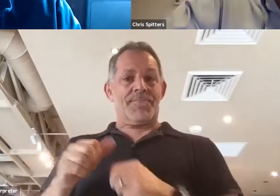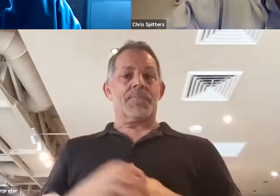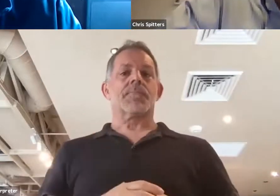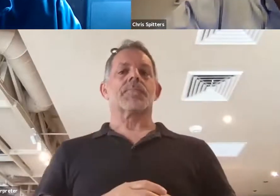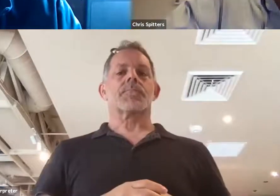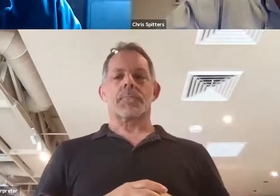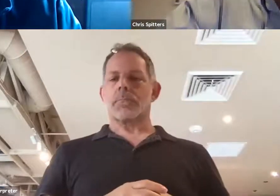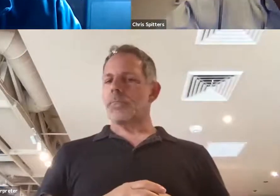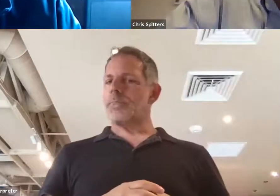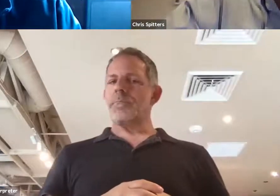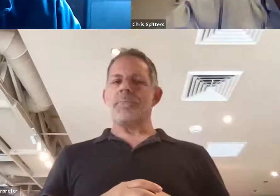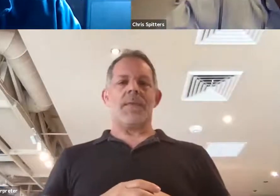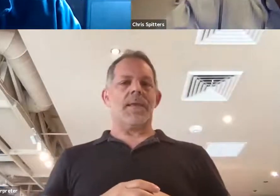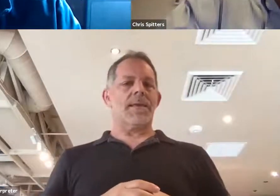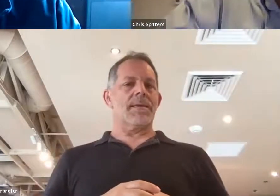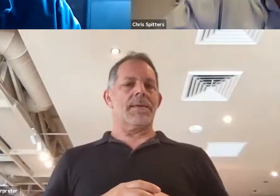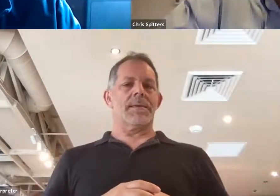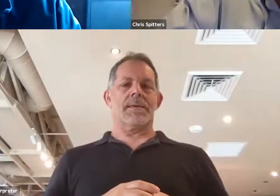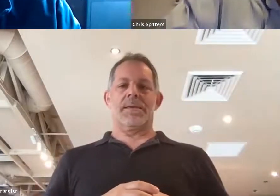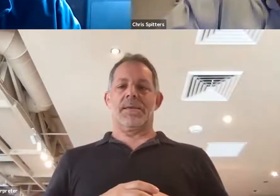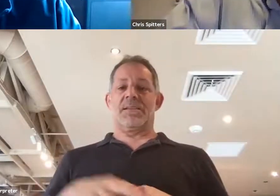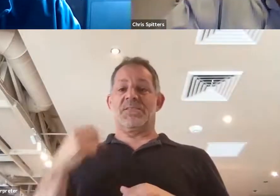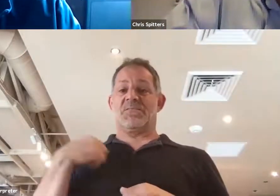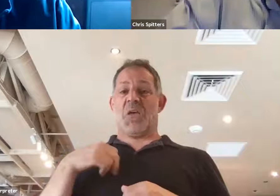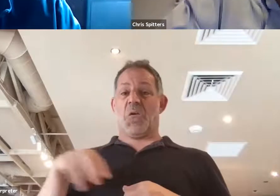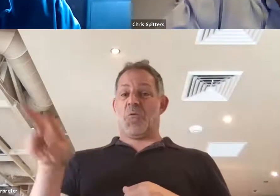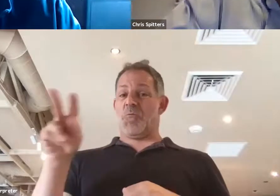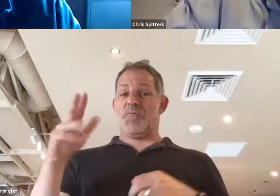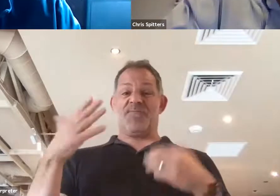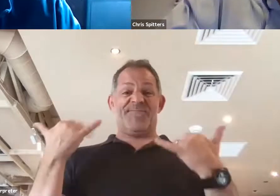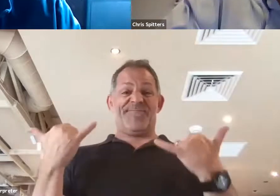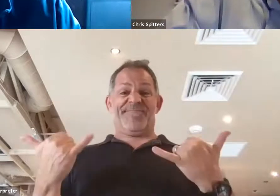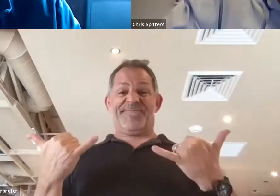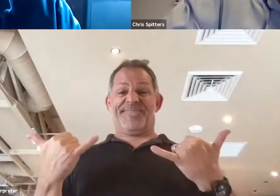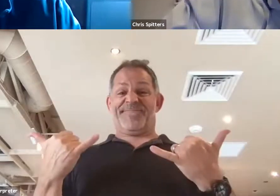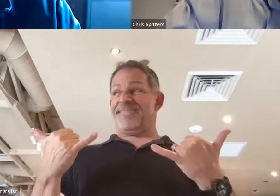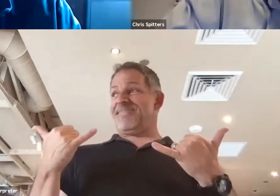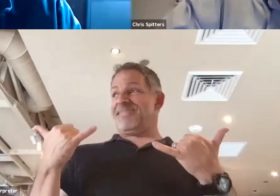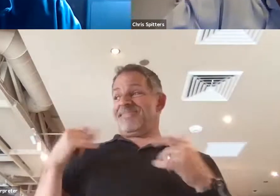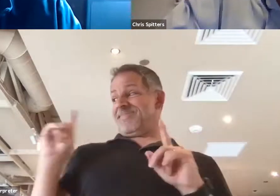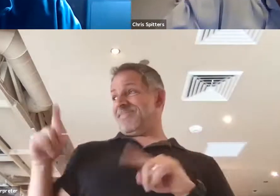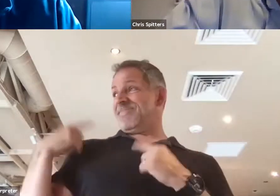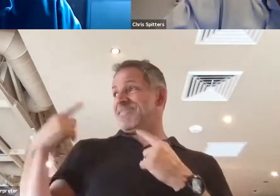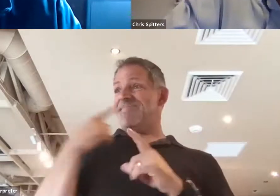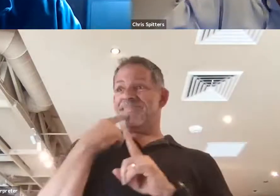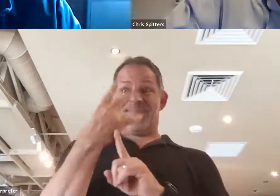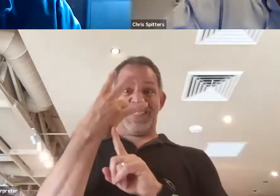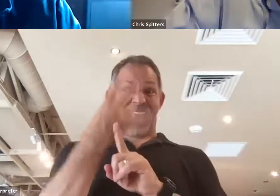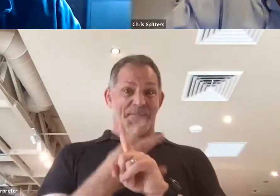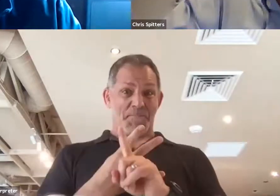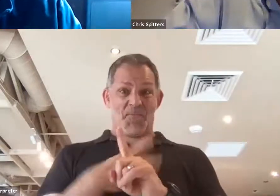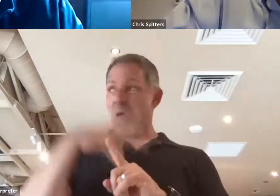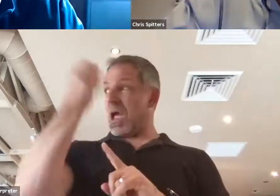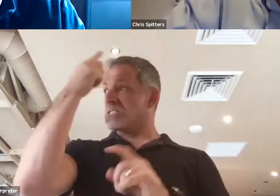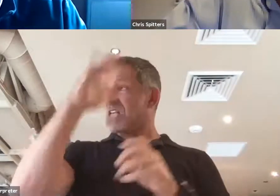of prevention and trying to stem this thing as much as we can cannot be overstated.